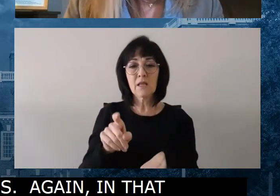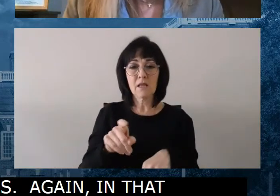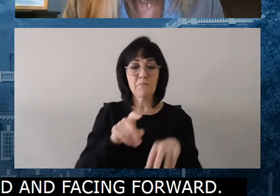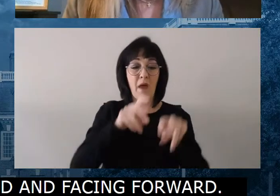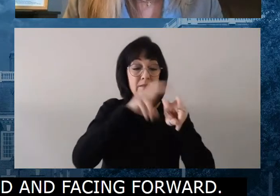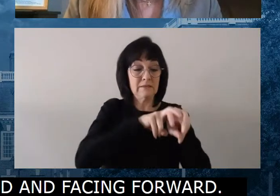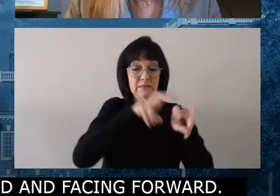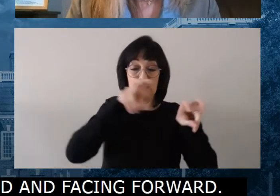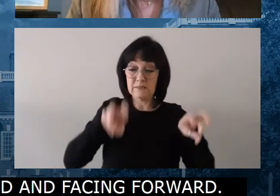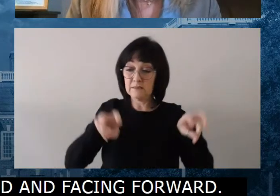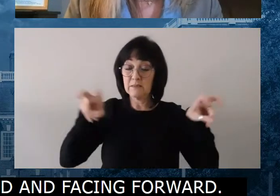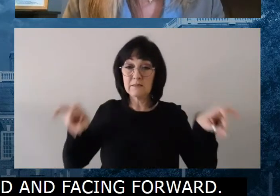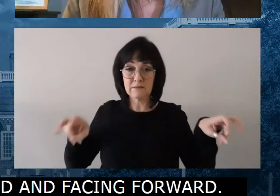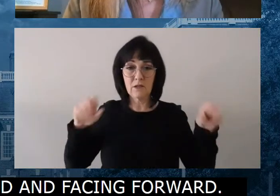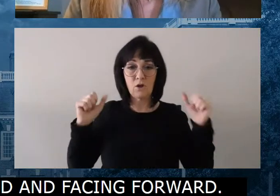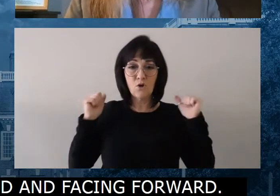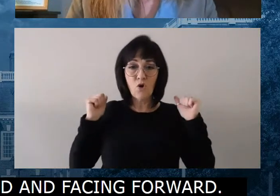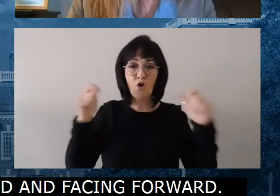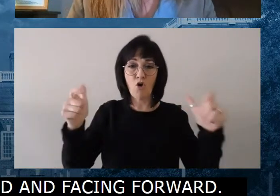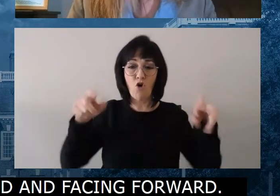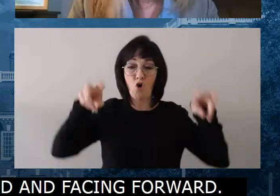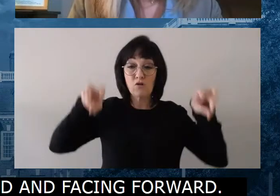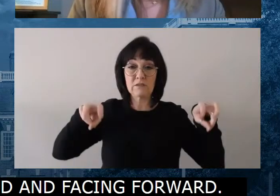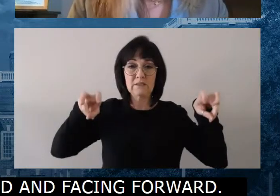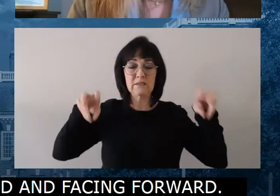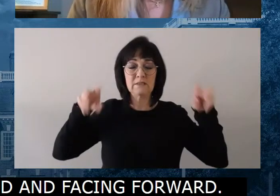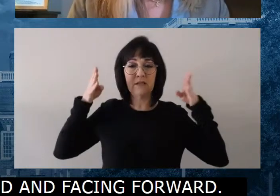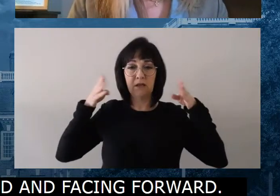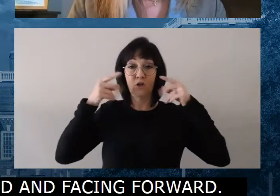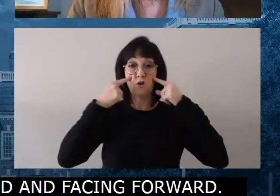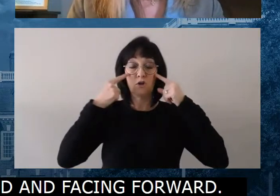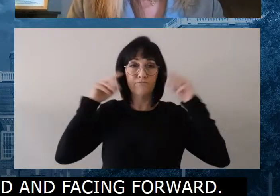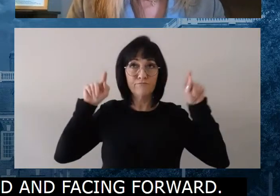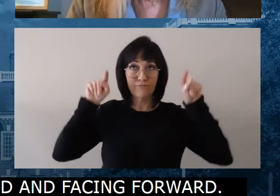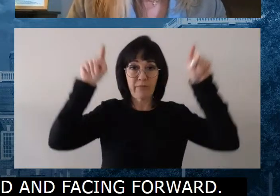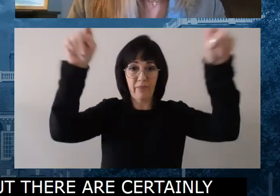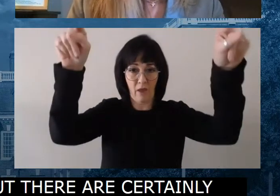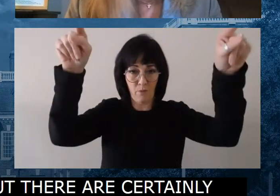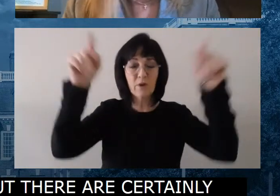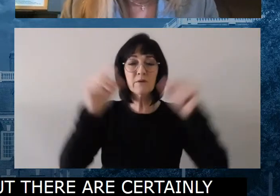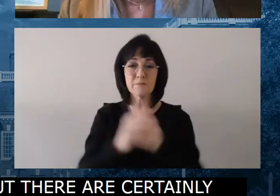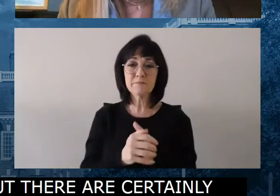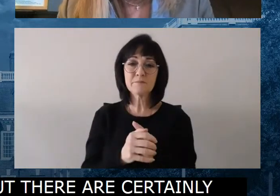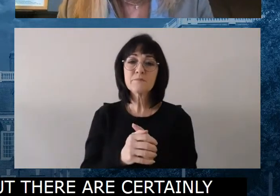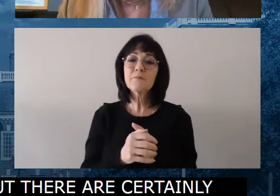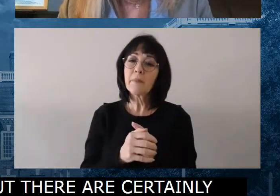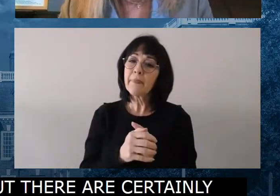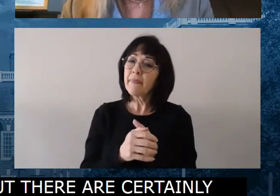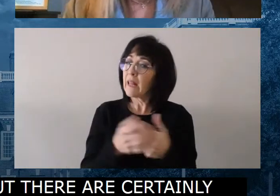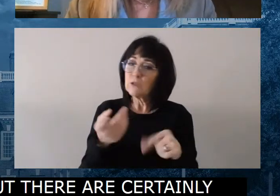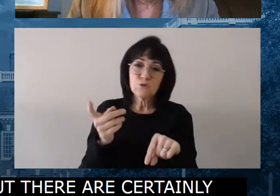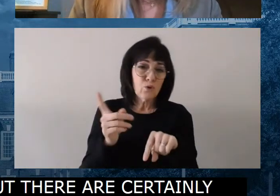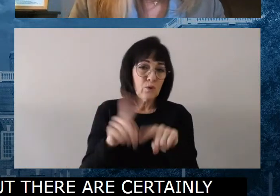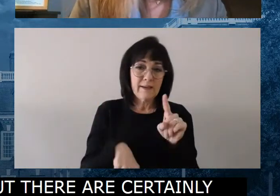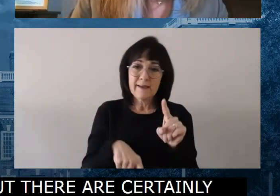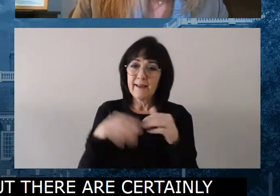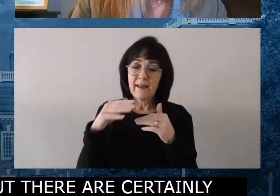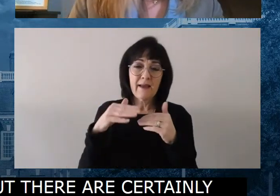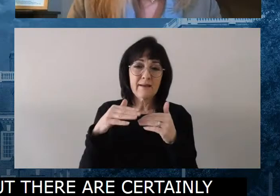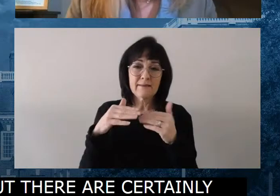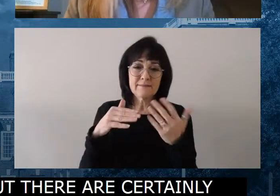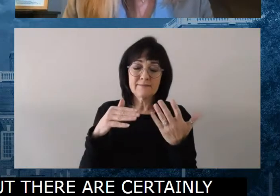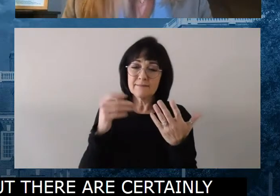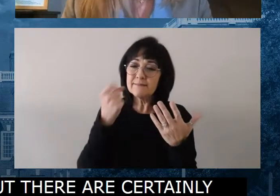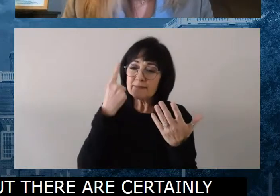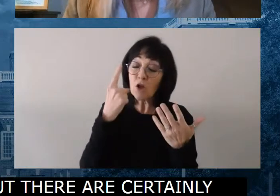putting more kids on a bus that cannot be socially distanced, meaning that cannot be 3 feet apart. And while